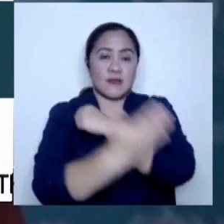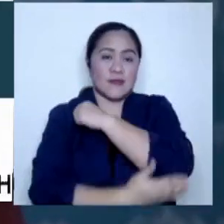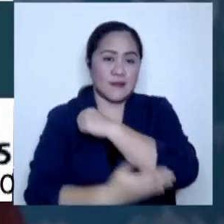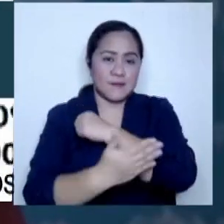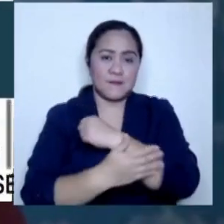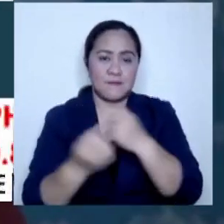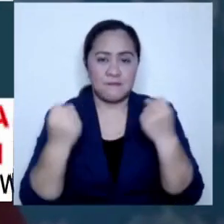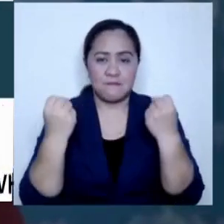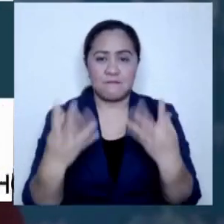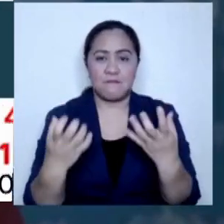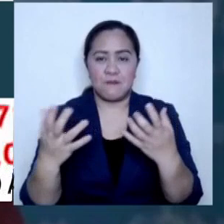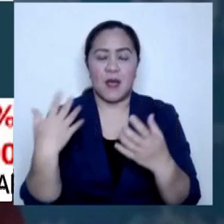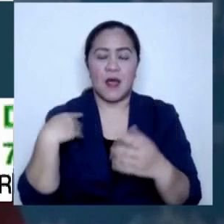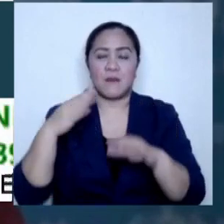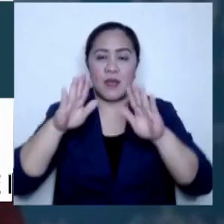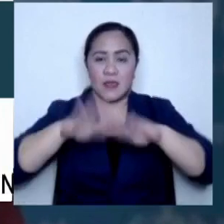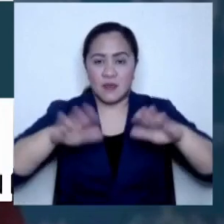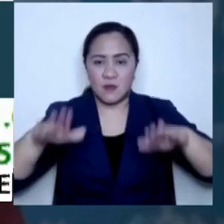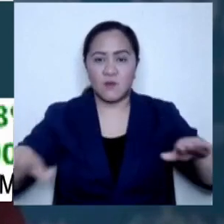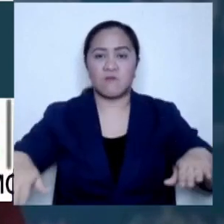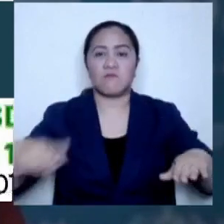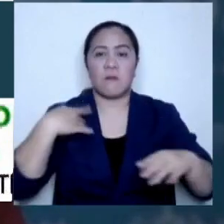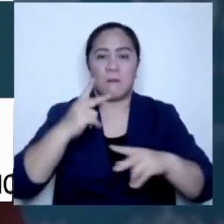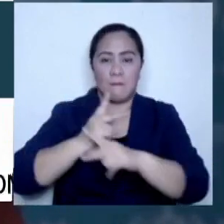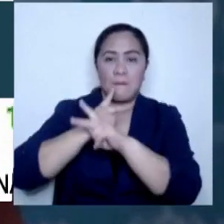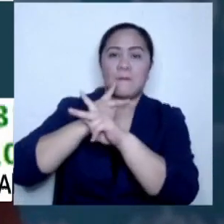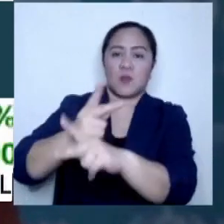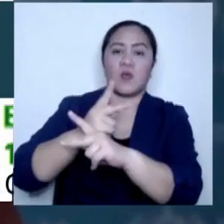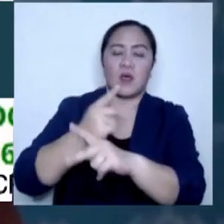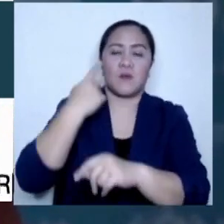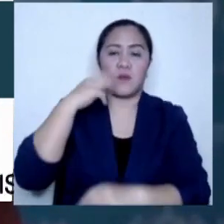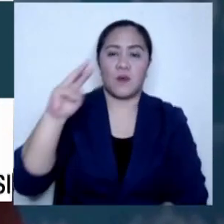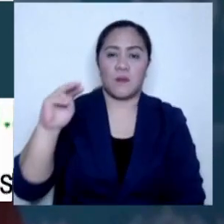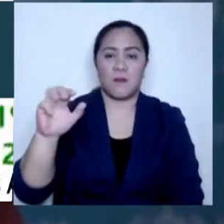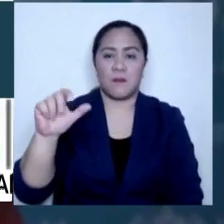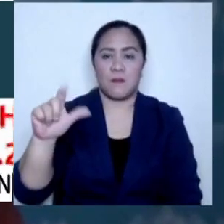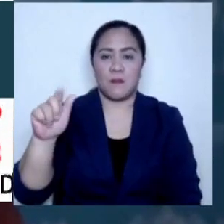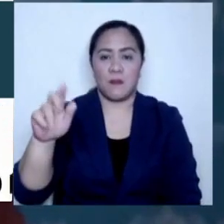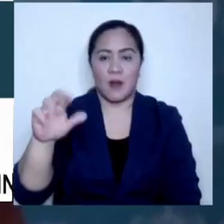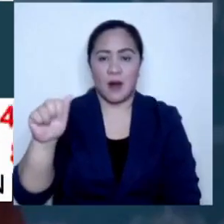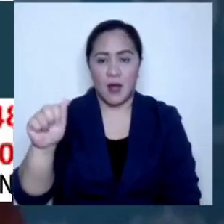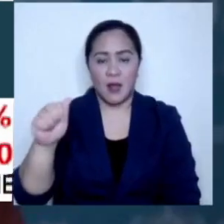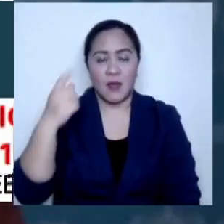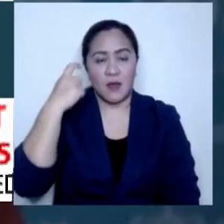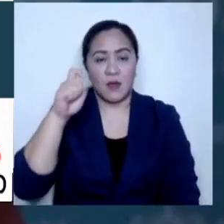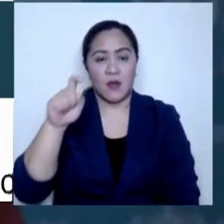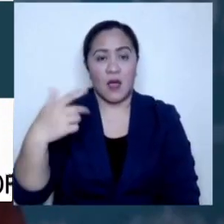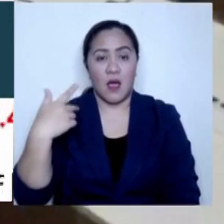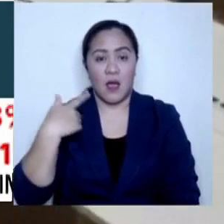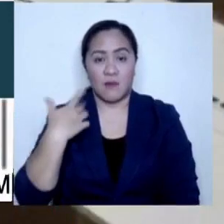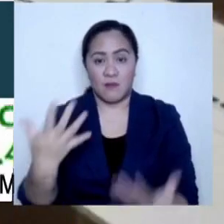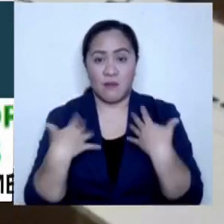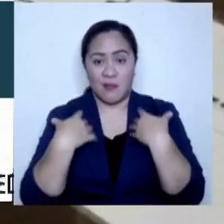African children will be protected from malaria and grow into healthy and productive adults.